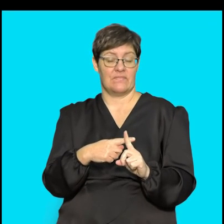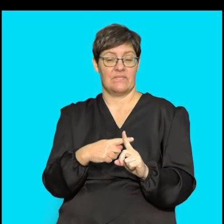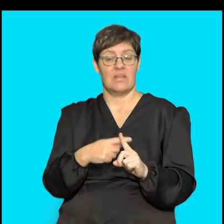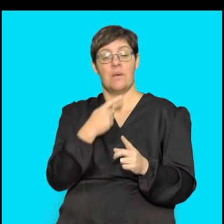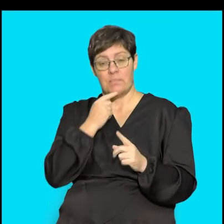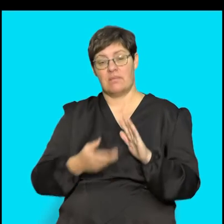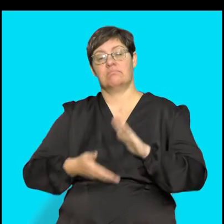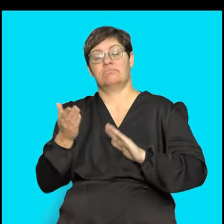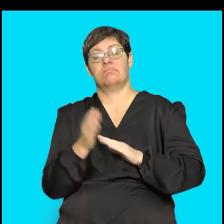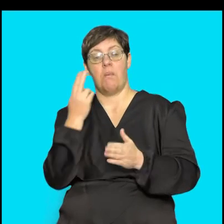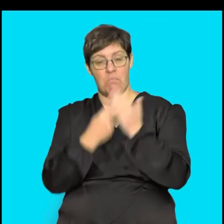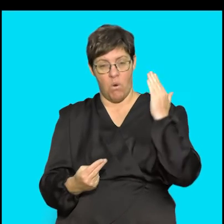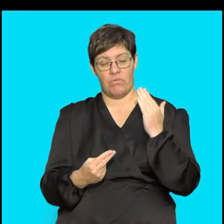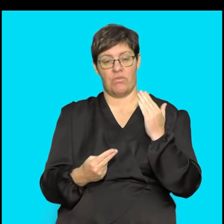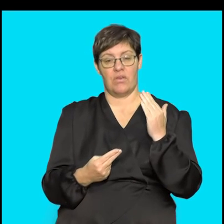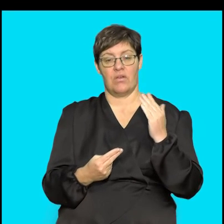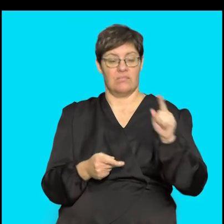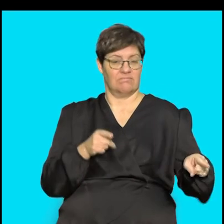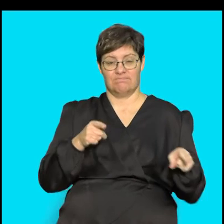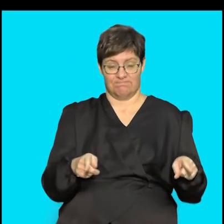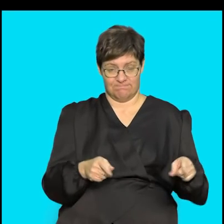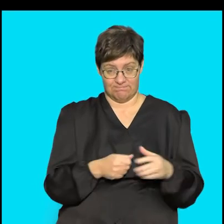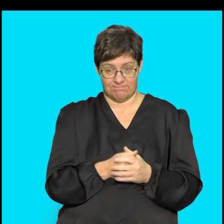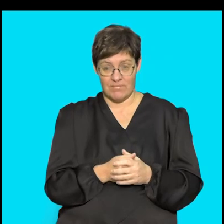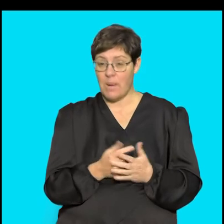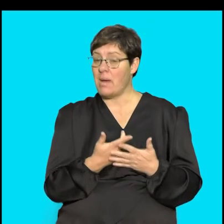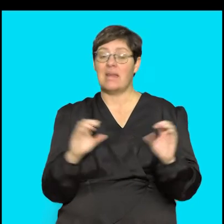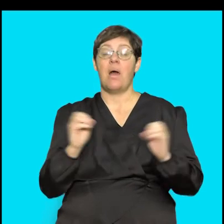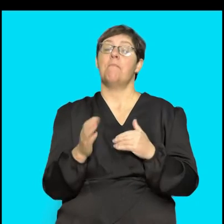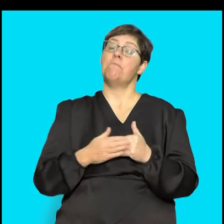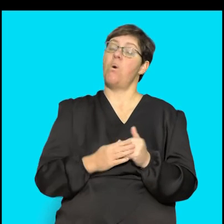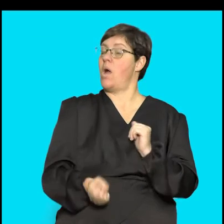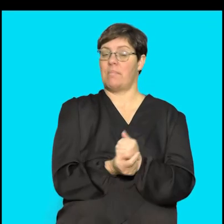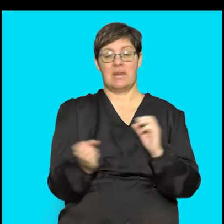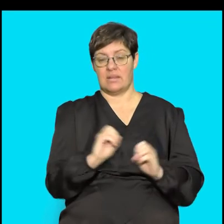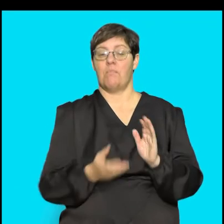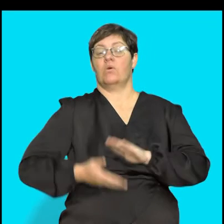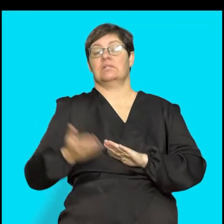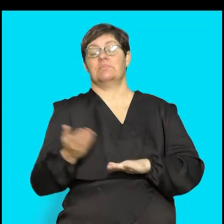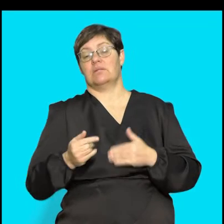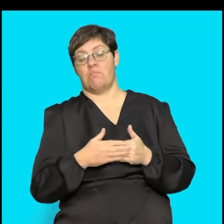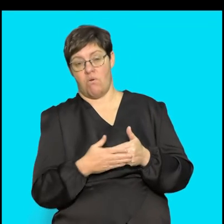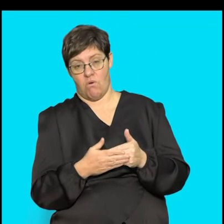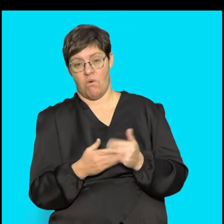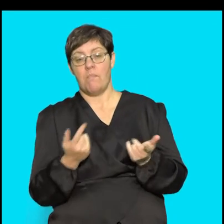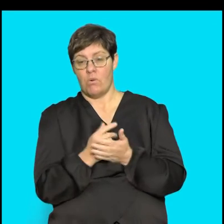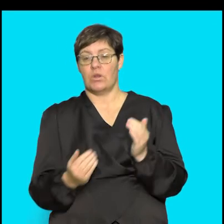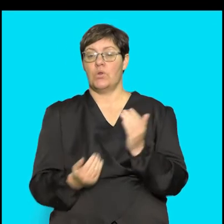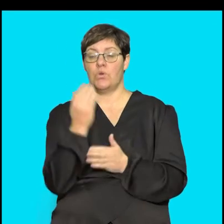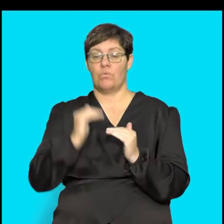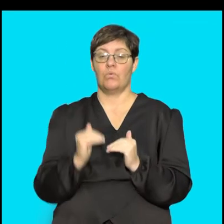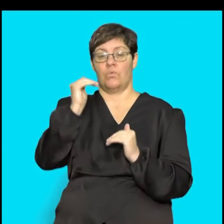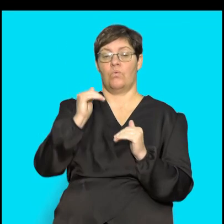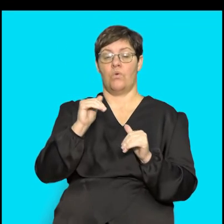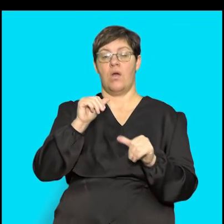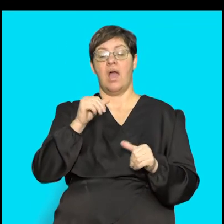catalyst, it actually speeds up both the reactants, but nothing else will happen. It speeds it up and it goes to a